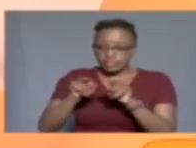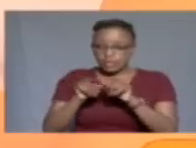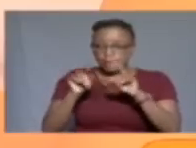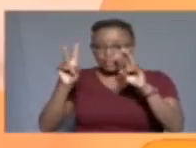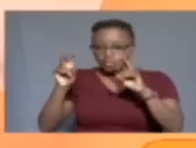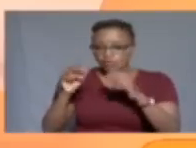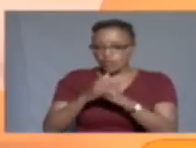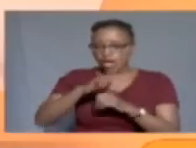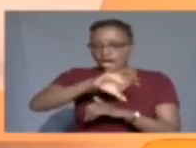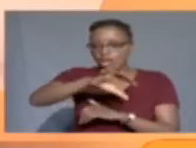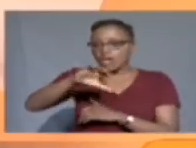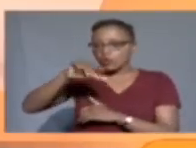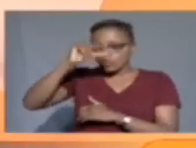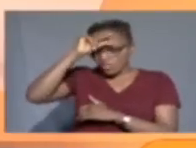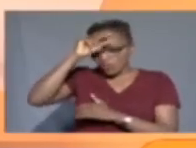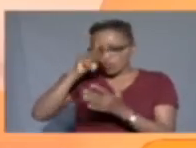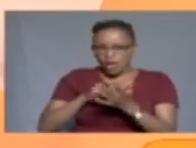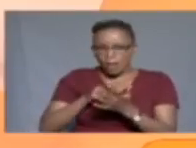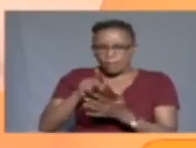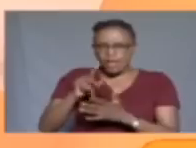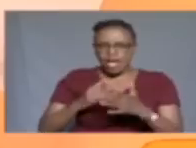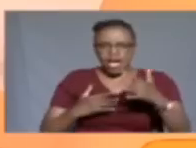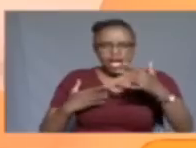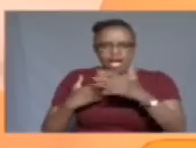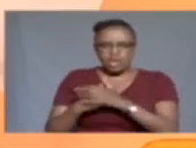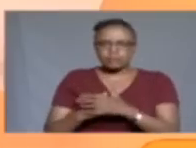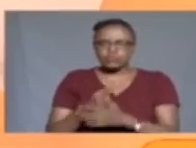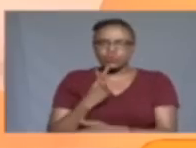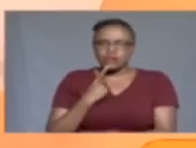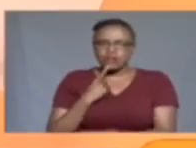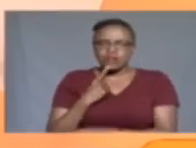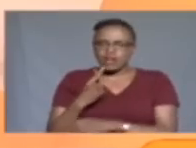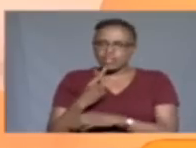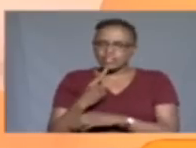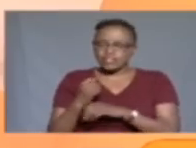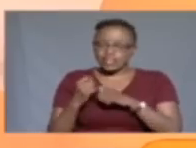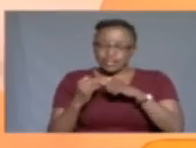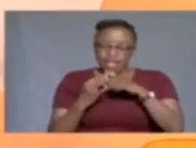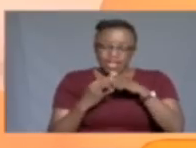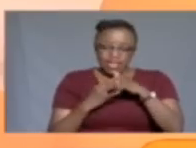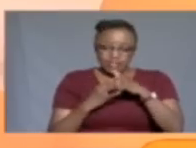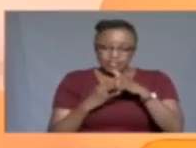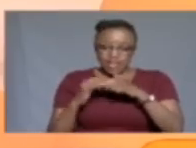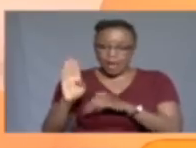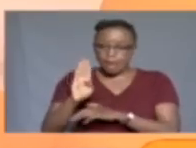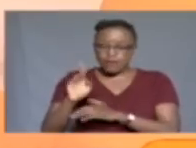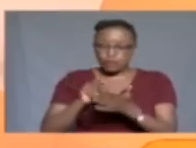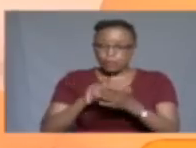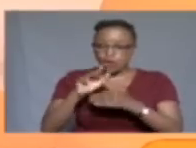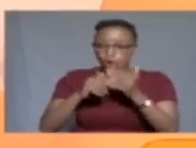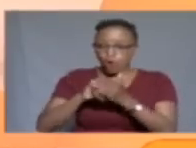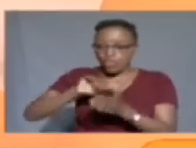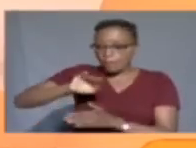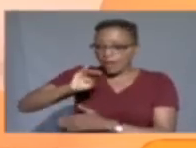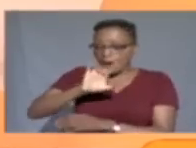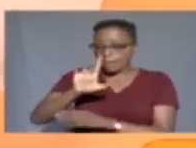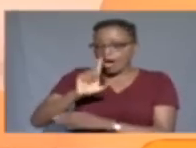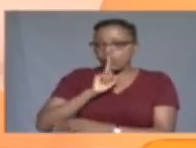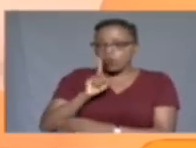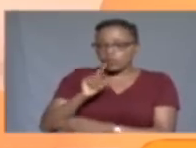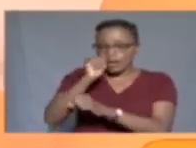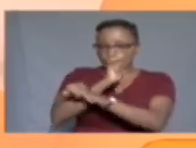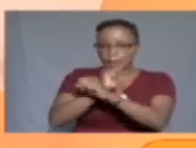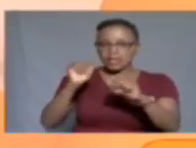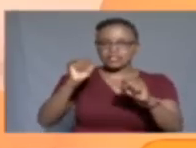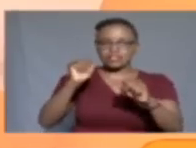County governments will be forced to pay up to 108 billion shillings to settle all pending bills as directed by the